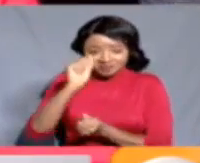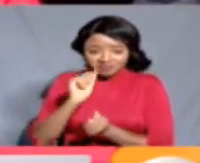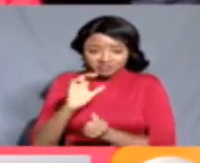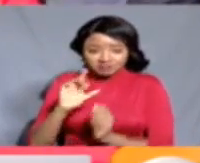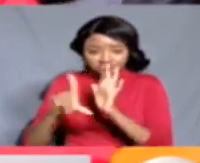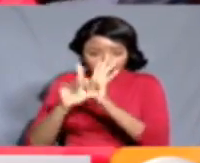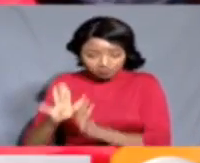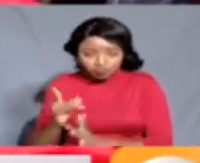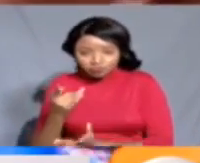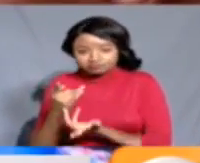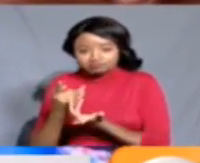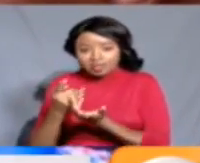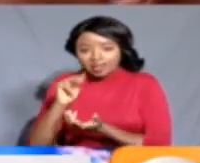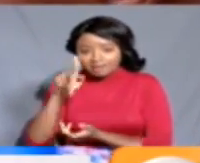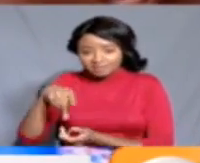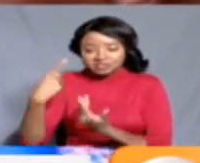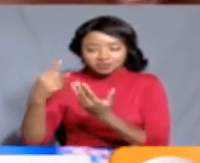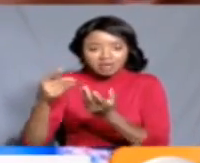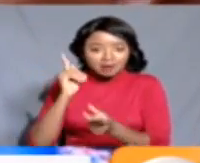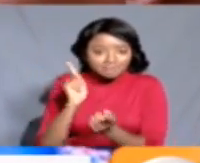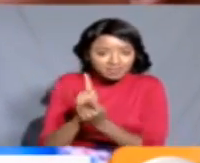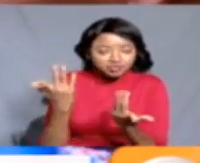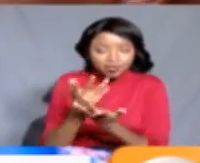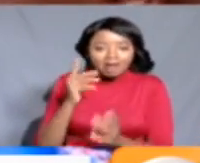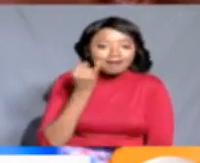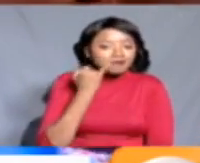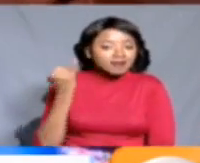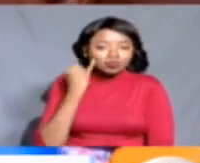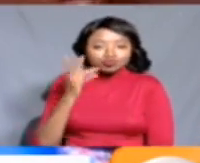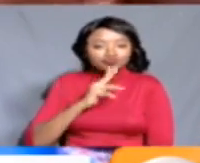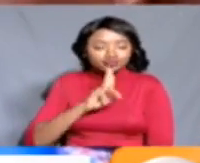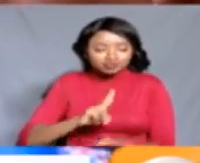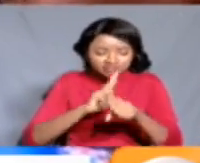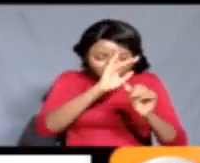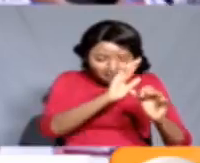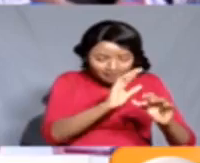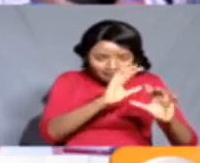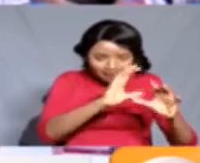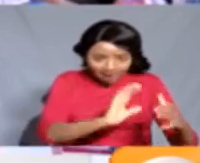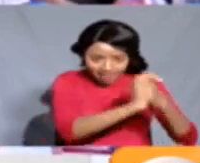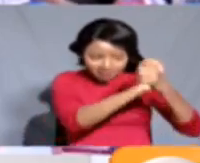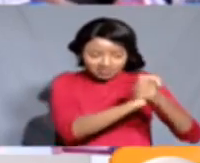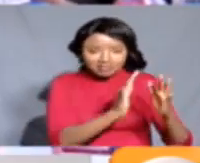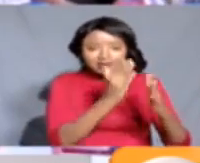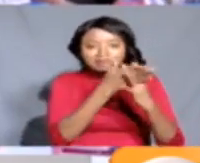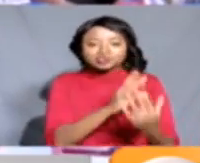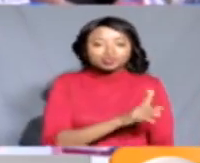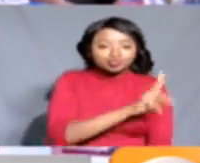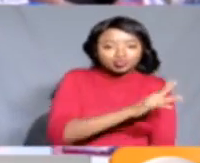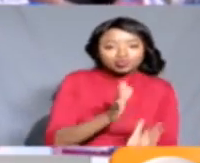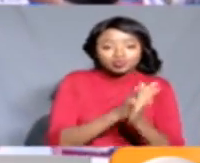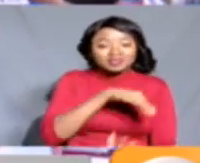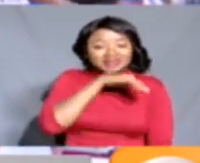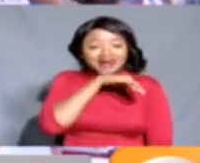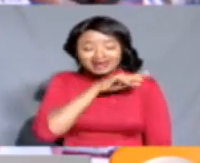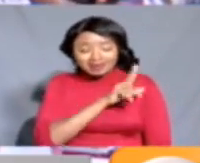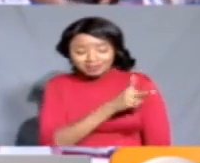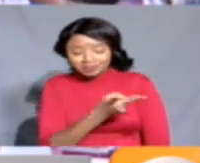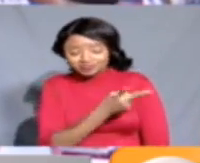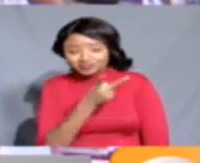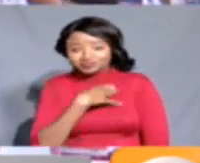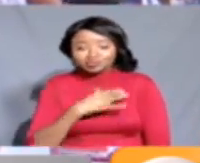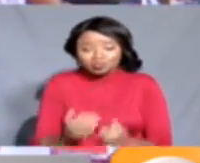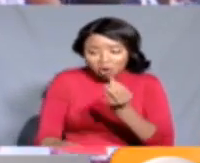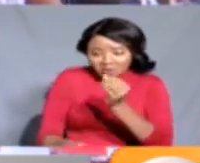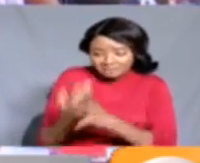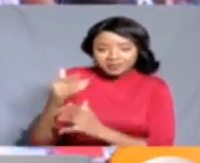who converged in Nakuru claim Tuju is using the handshake between President Kenyatta and ODM leader Raila Odinga to create a